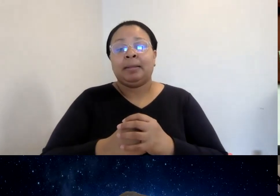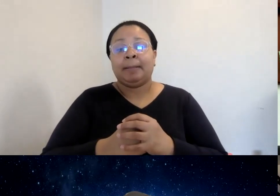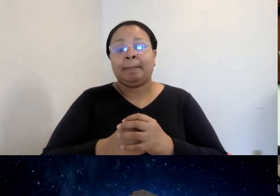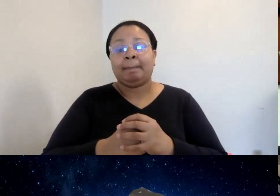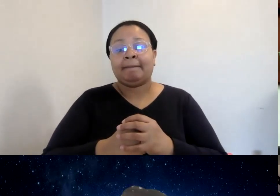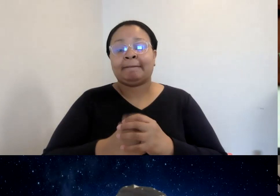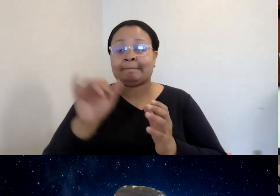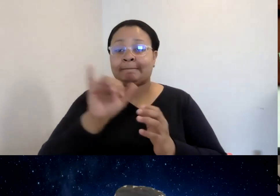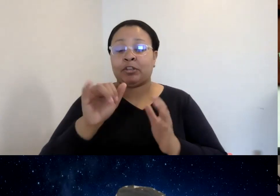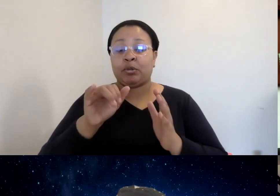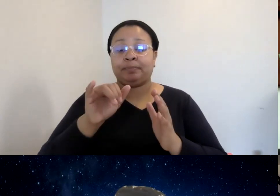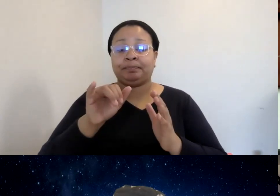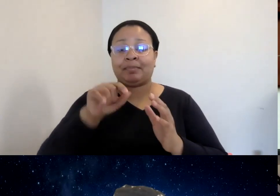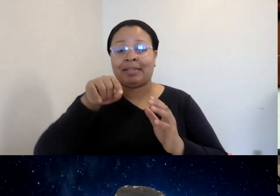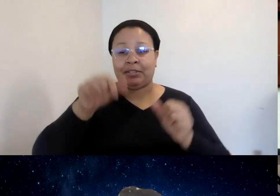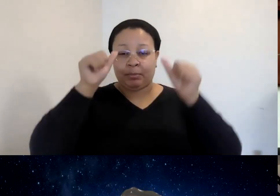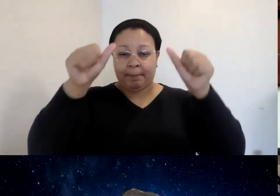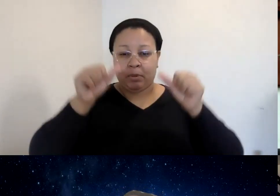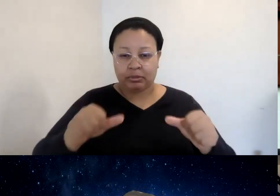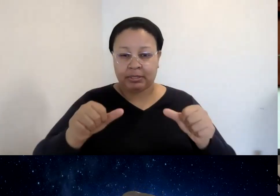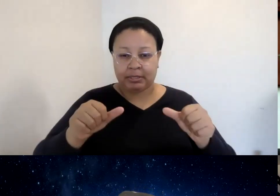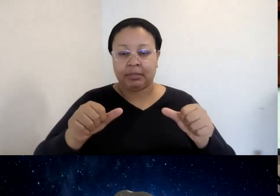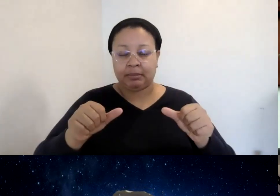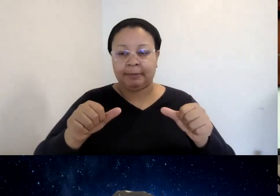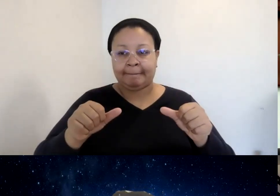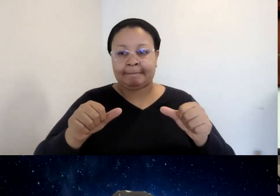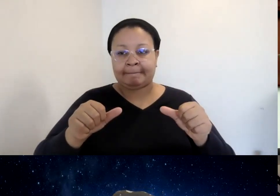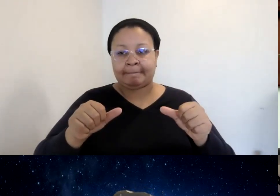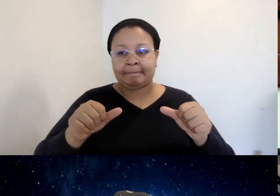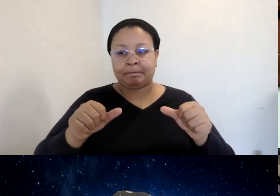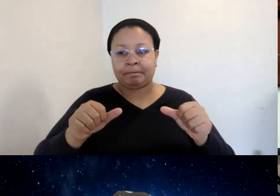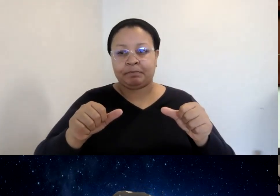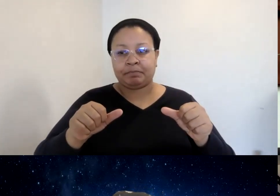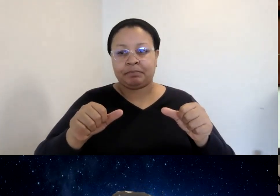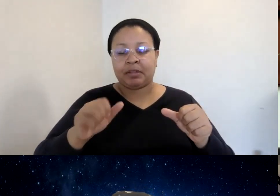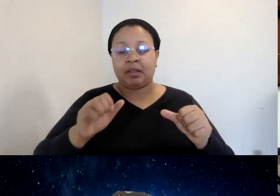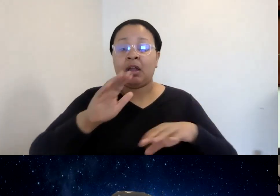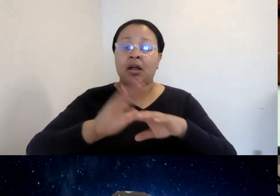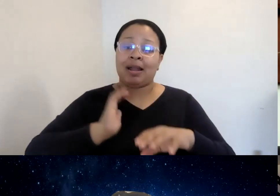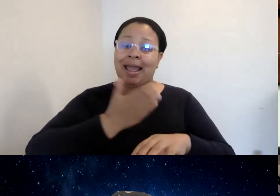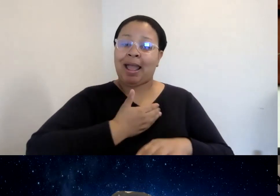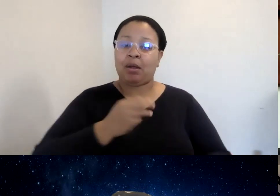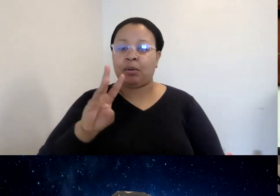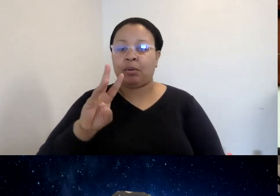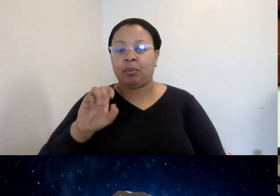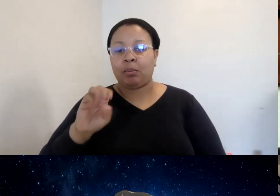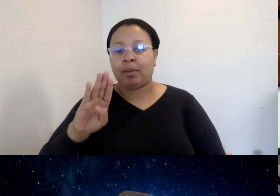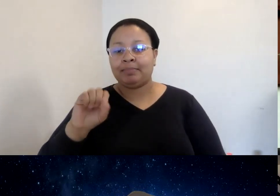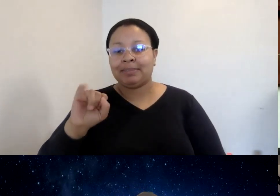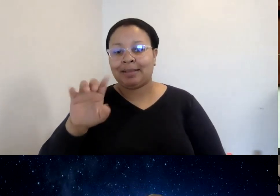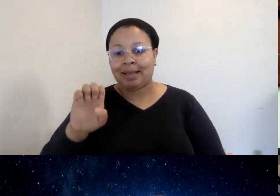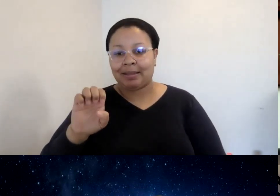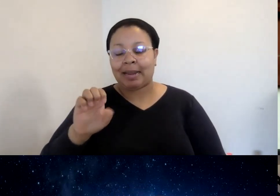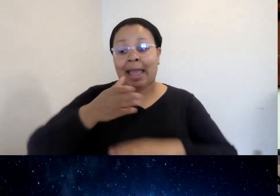And the recording will be posted on our website after the conference, so sometime